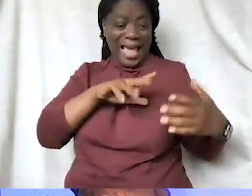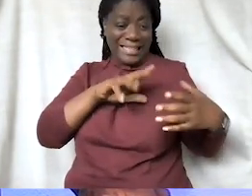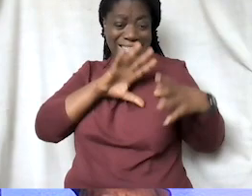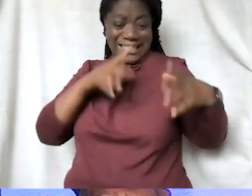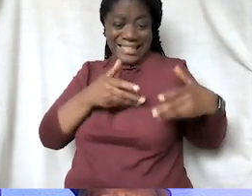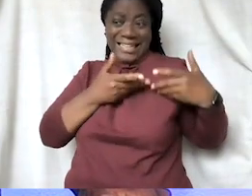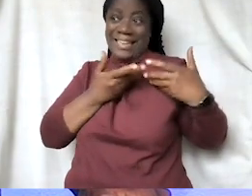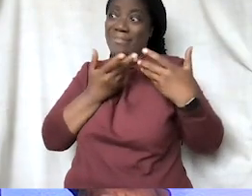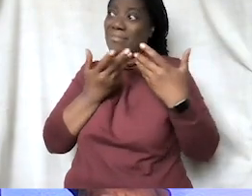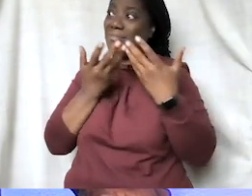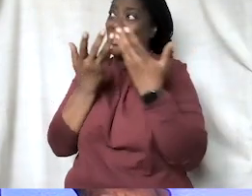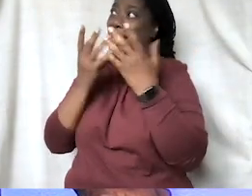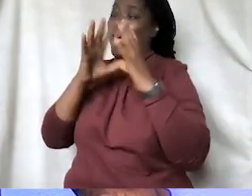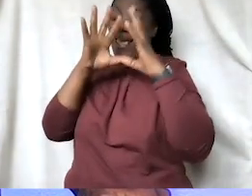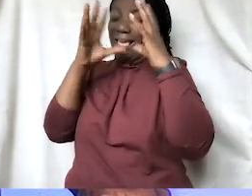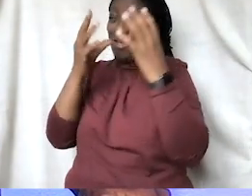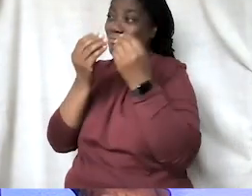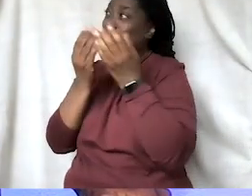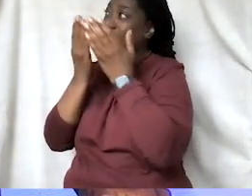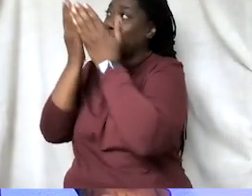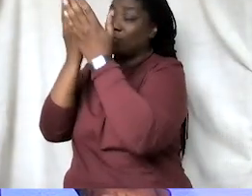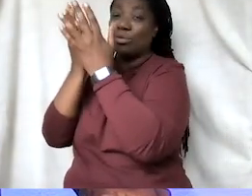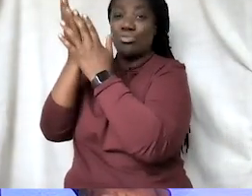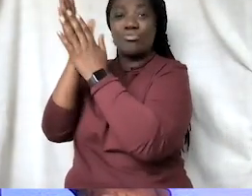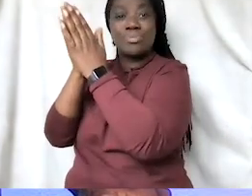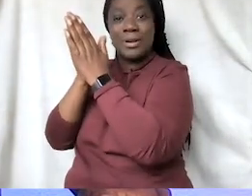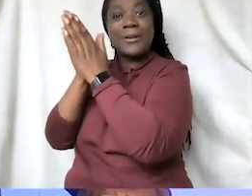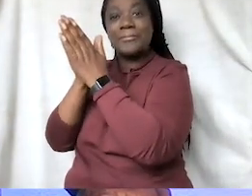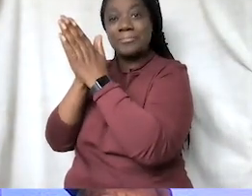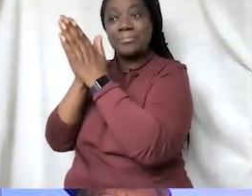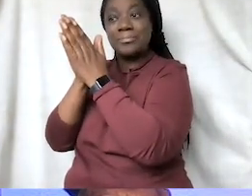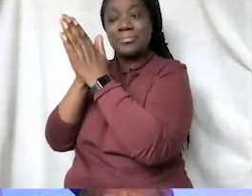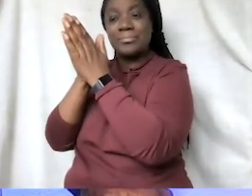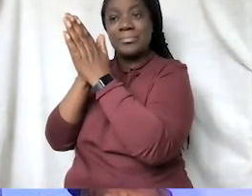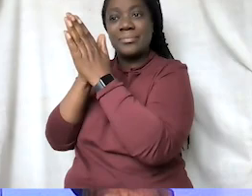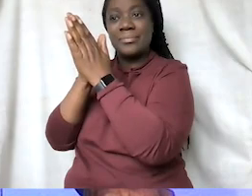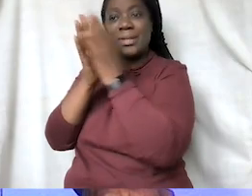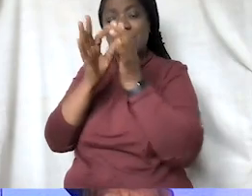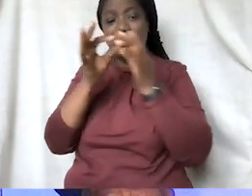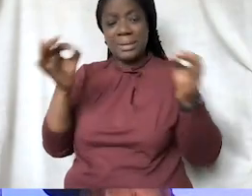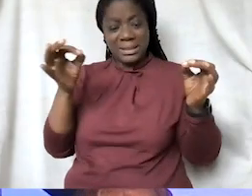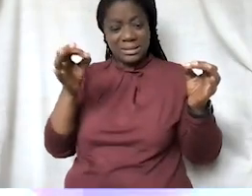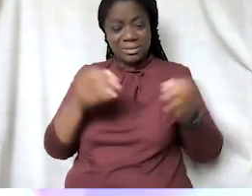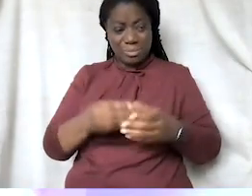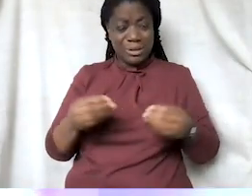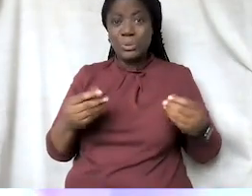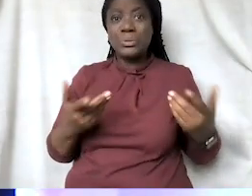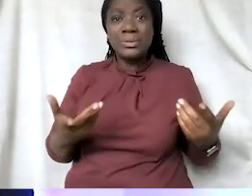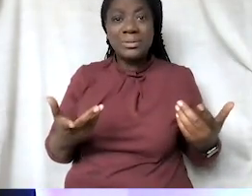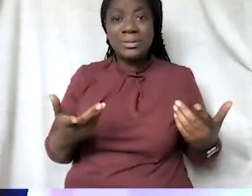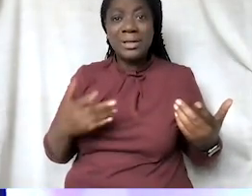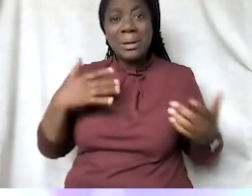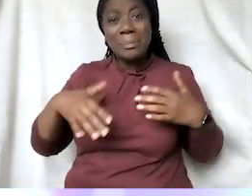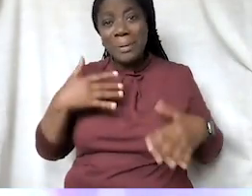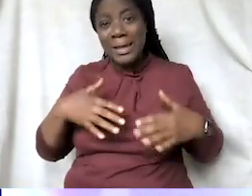everything to God in prayer. Oh, what peace we often forfeit. Oh, what needless